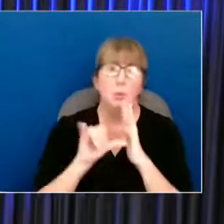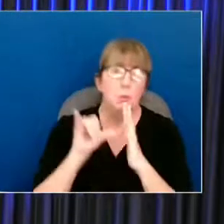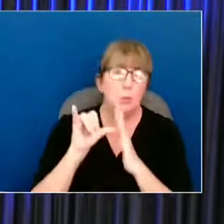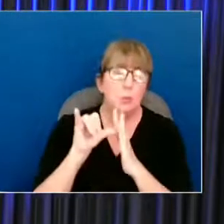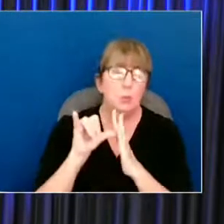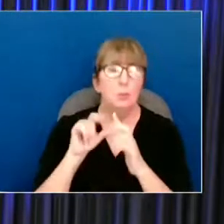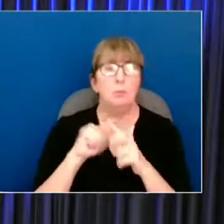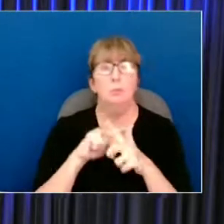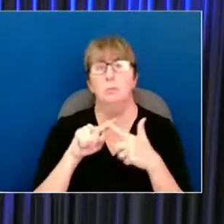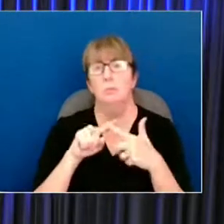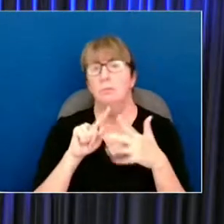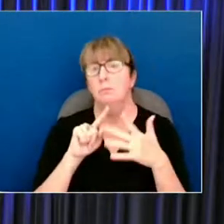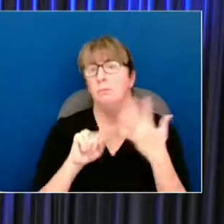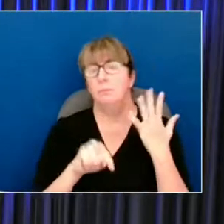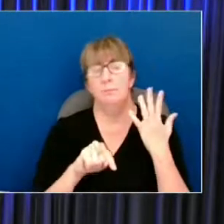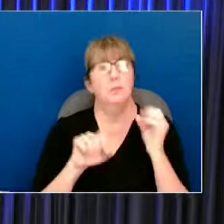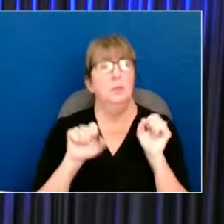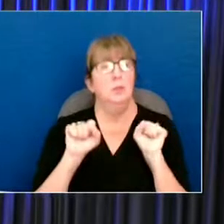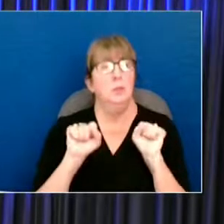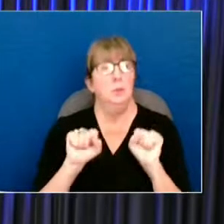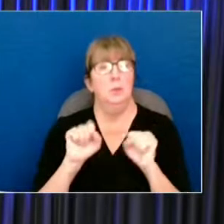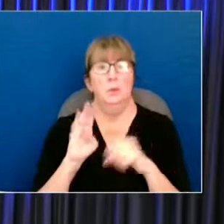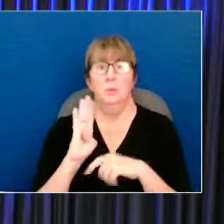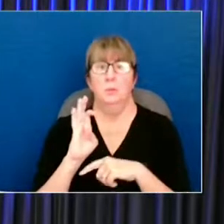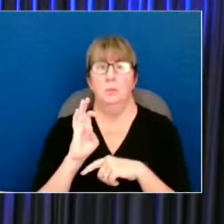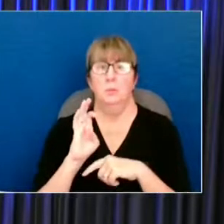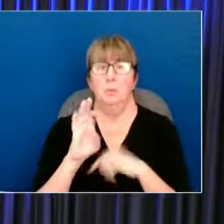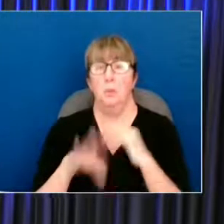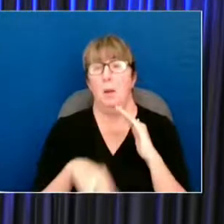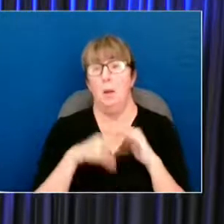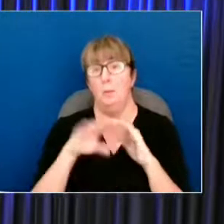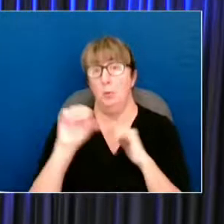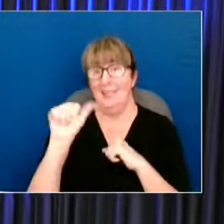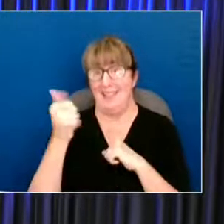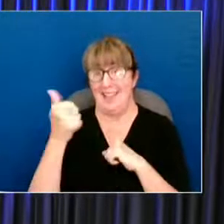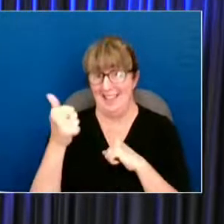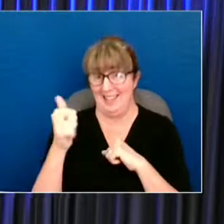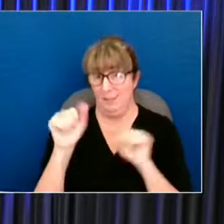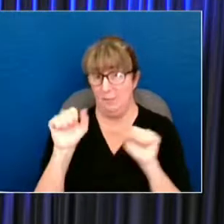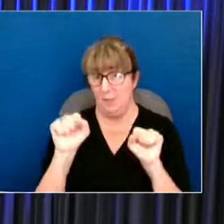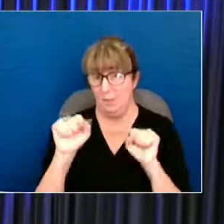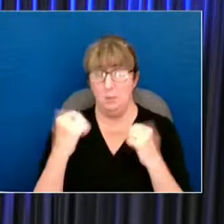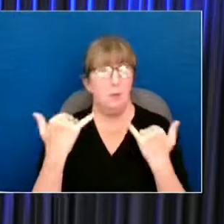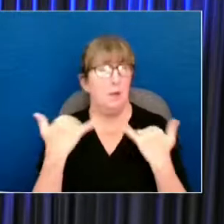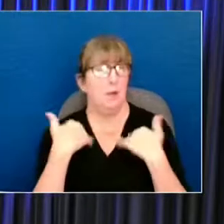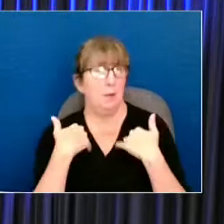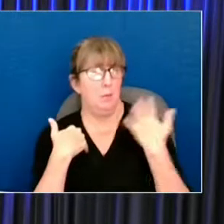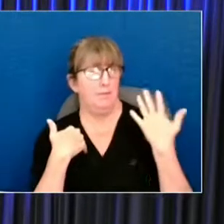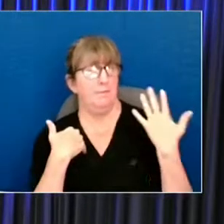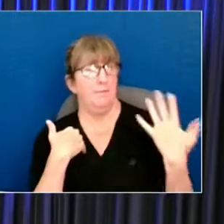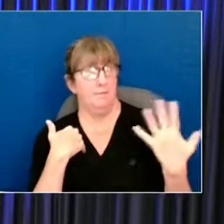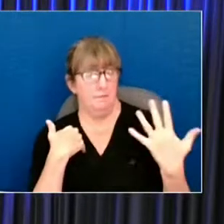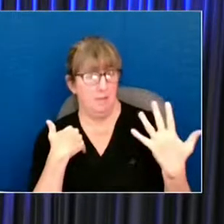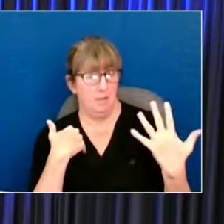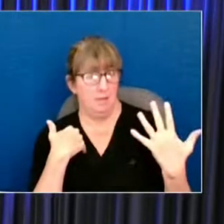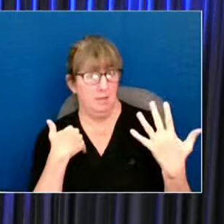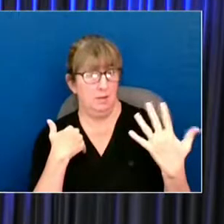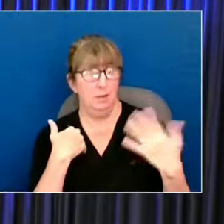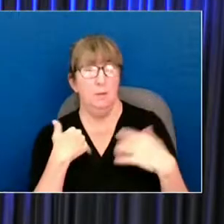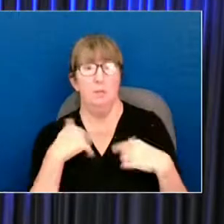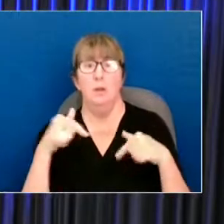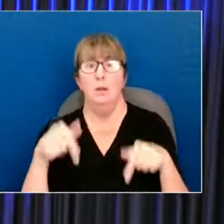the ability to stream up to 10. So right now, I think we have about 5 active, but for the 29th, we only need